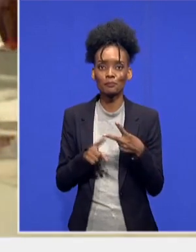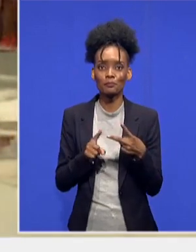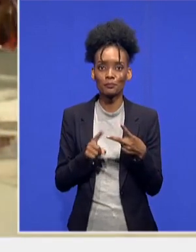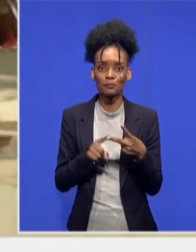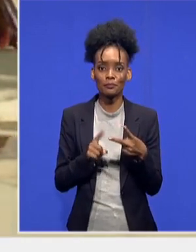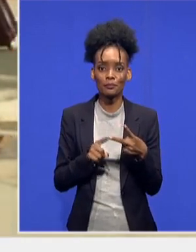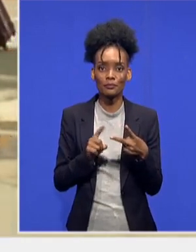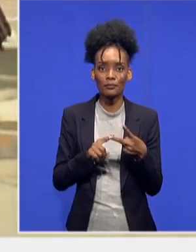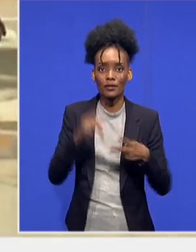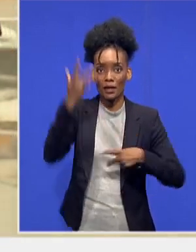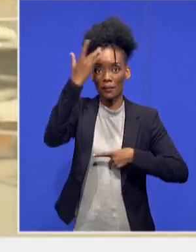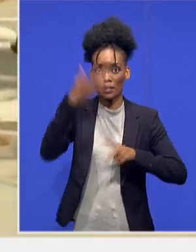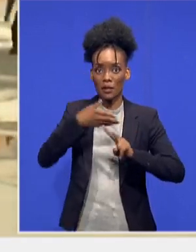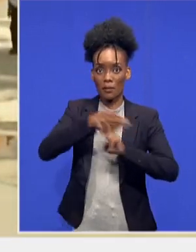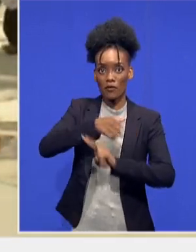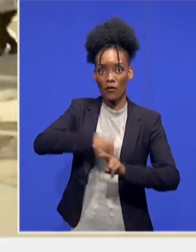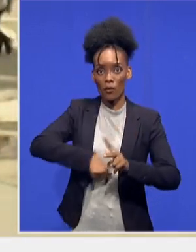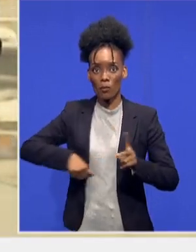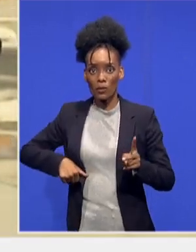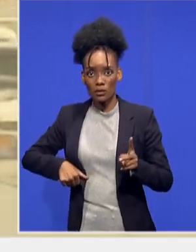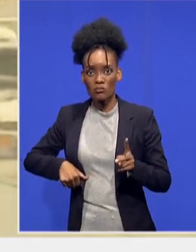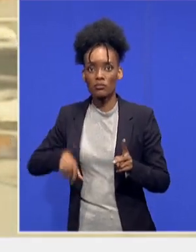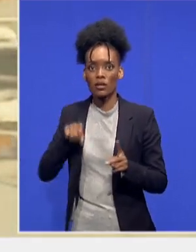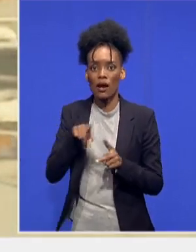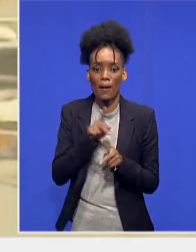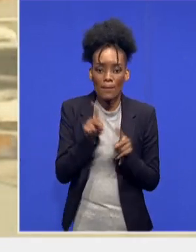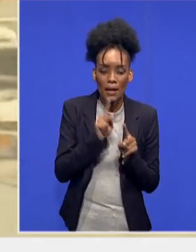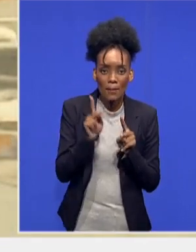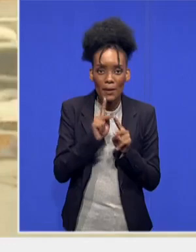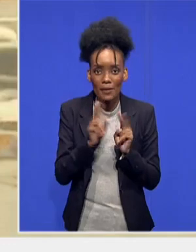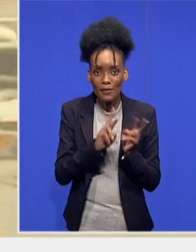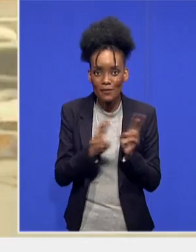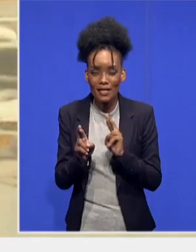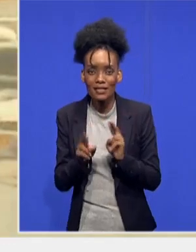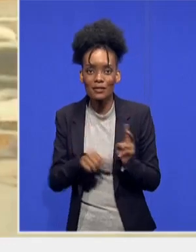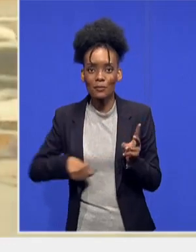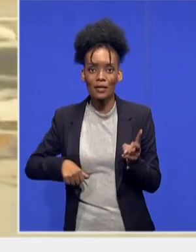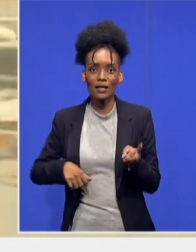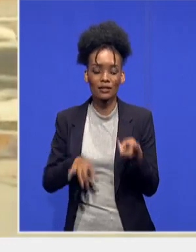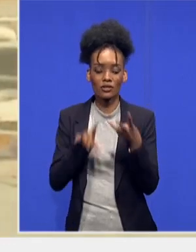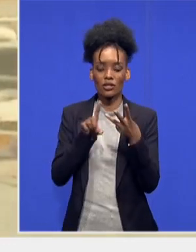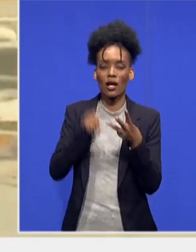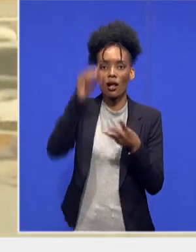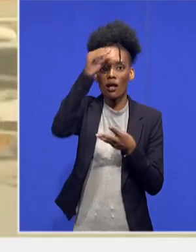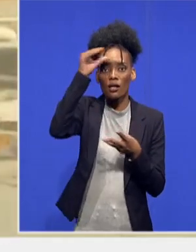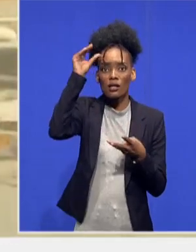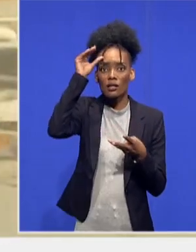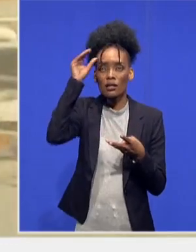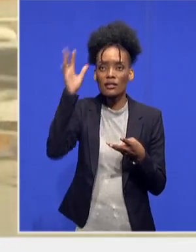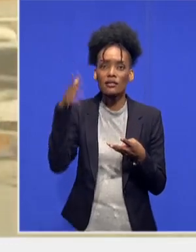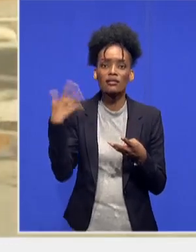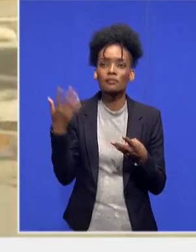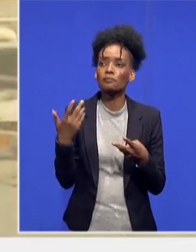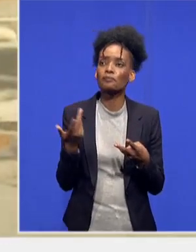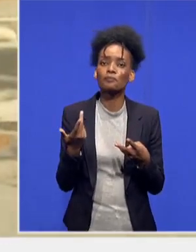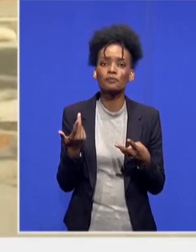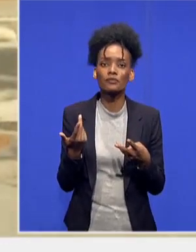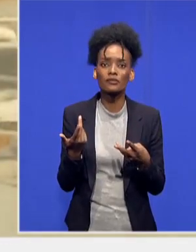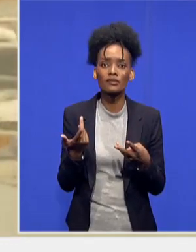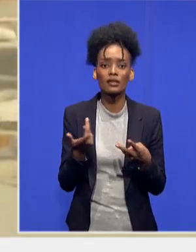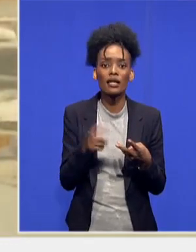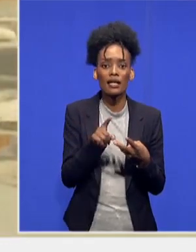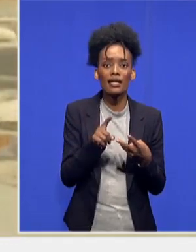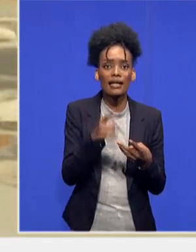the patients even before the operations are happening. They're the ones that are able to interact directly